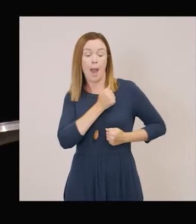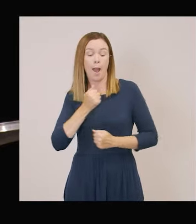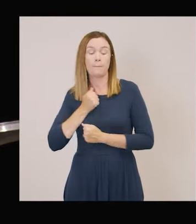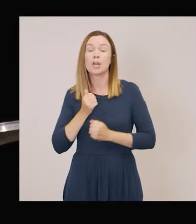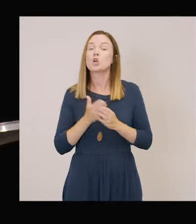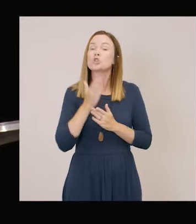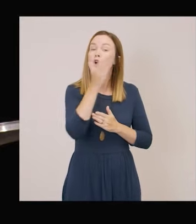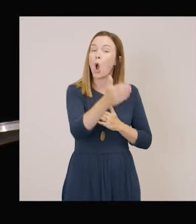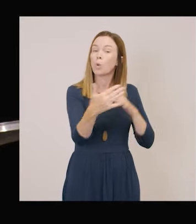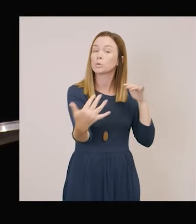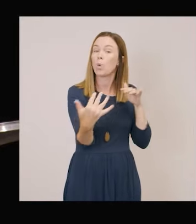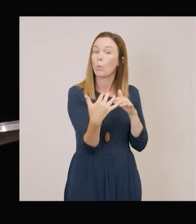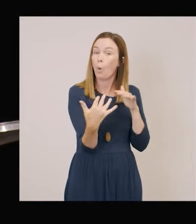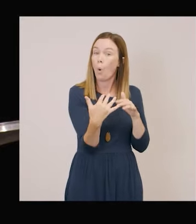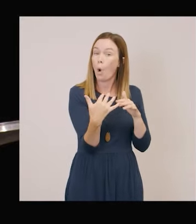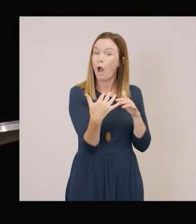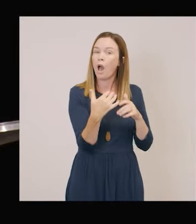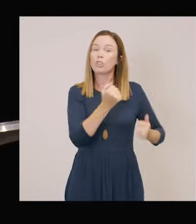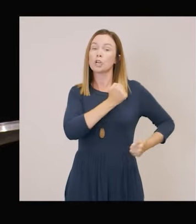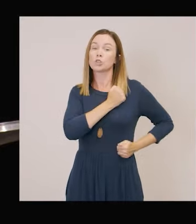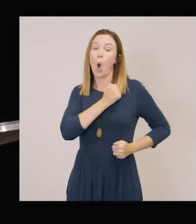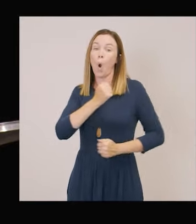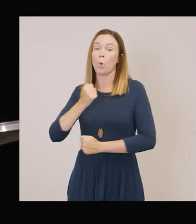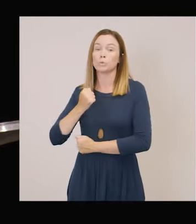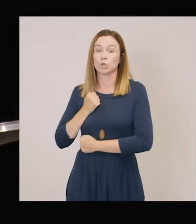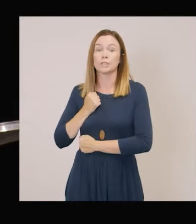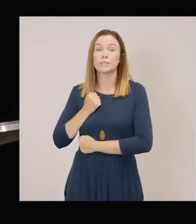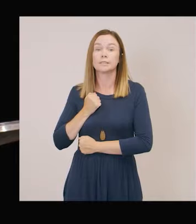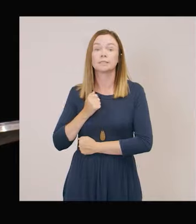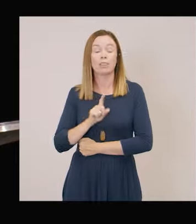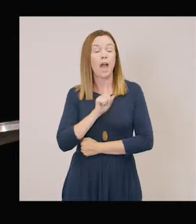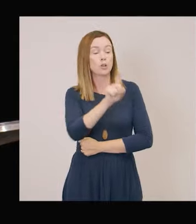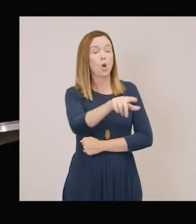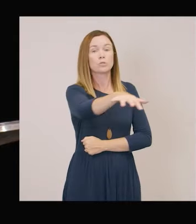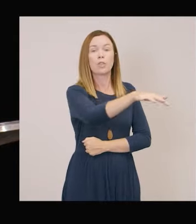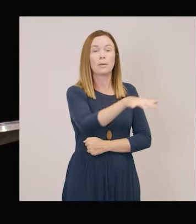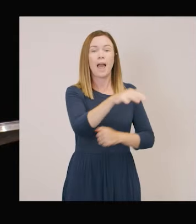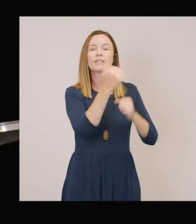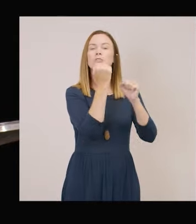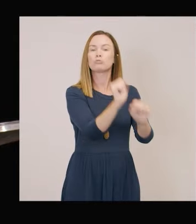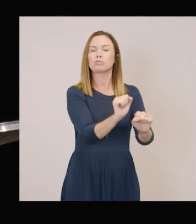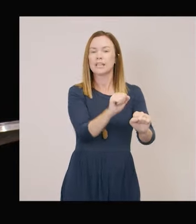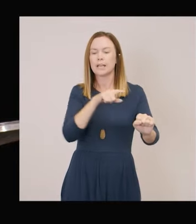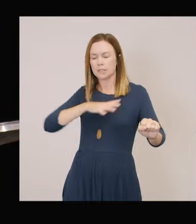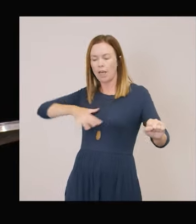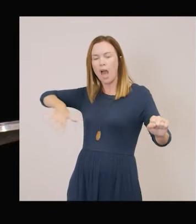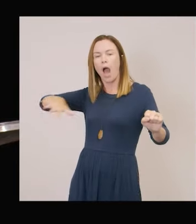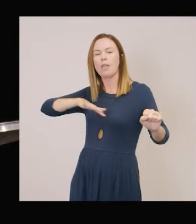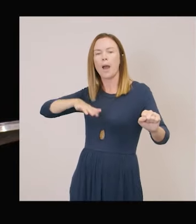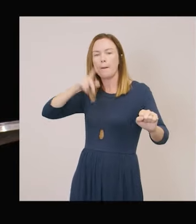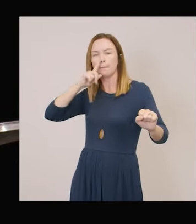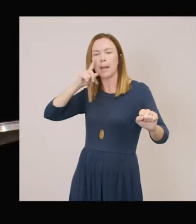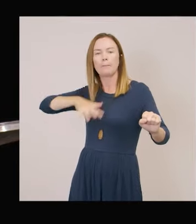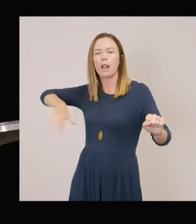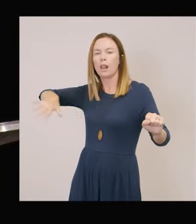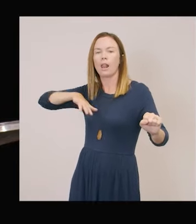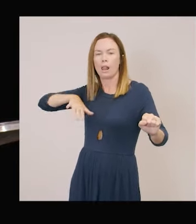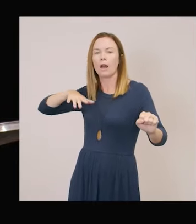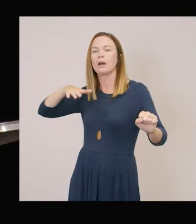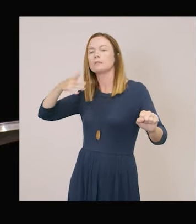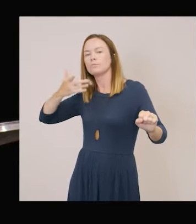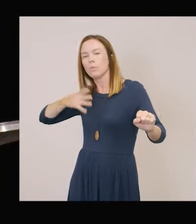war. The soldiers are sent out to a place to protect the civilians, often who don't know anything about the